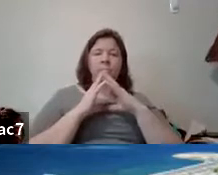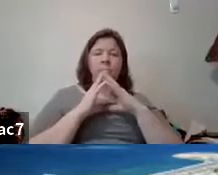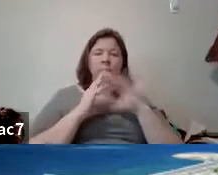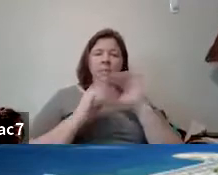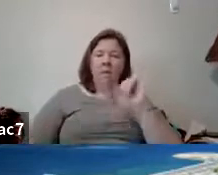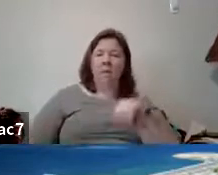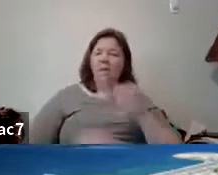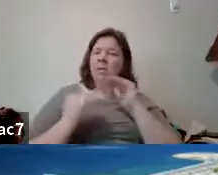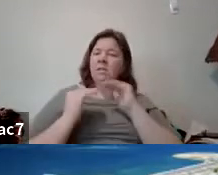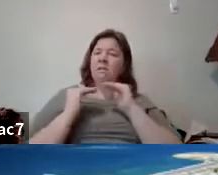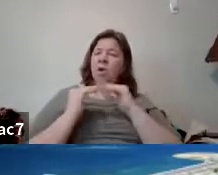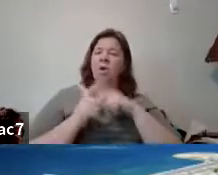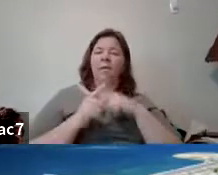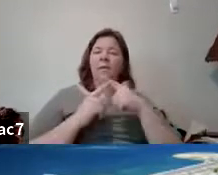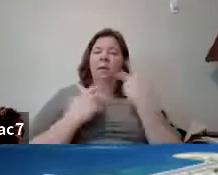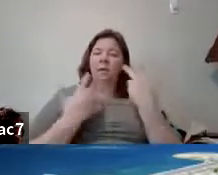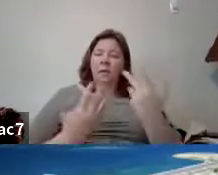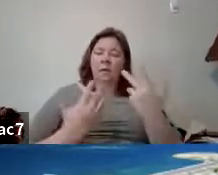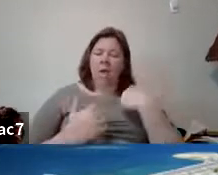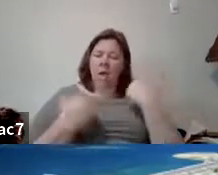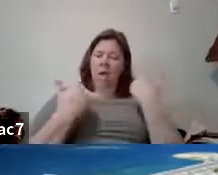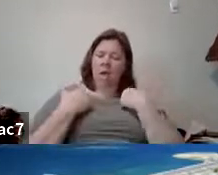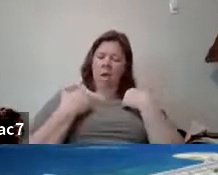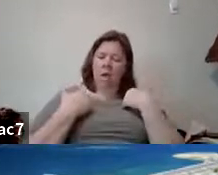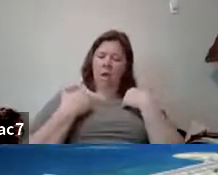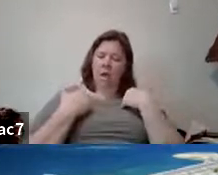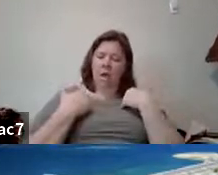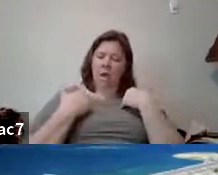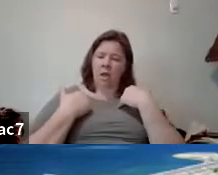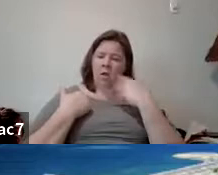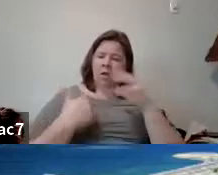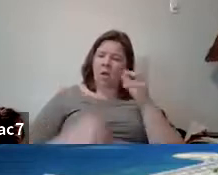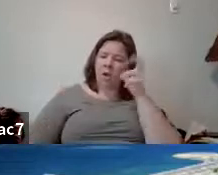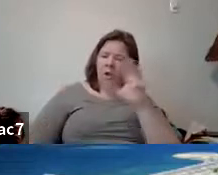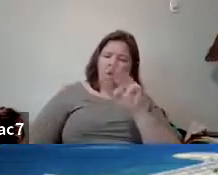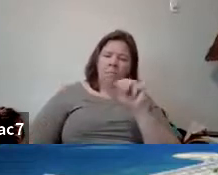fair enough. Then I think I heard Marina saying something about,